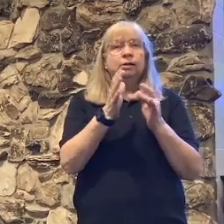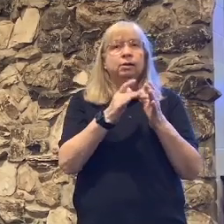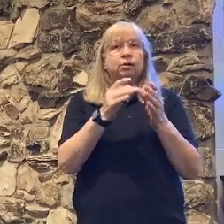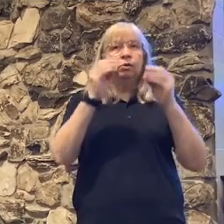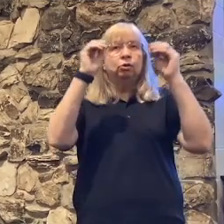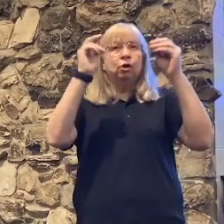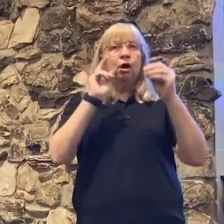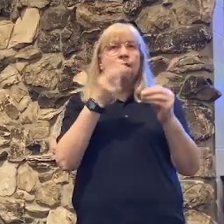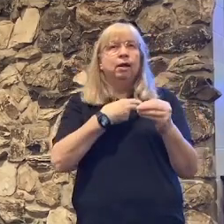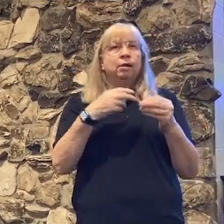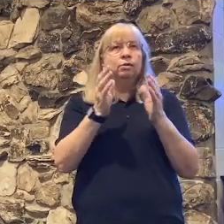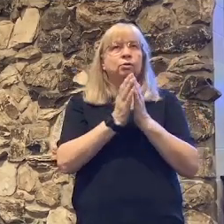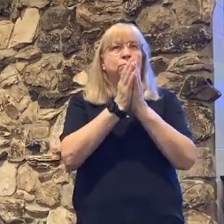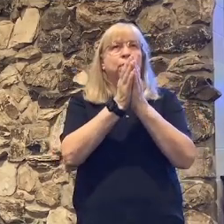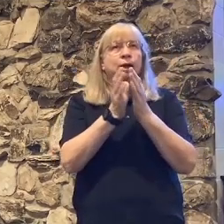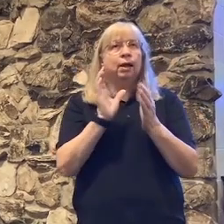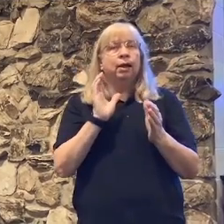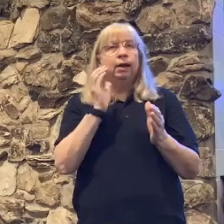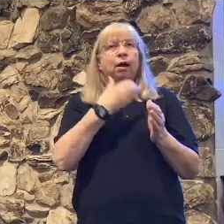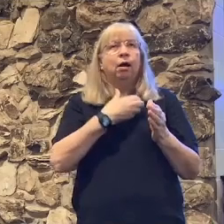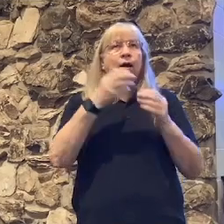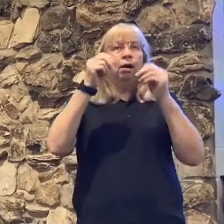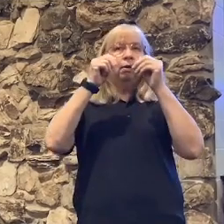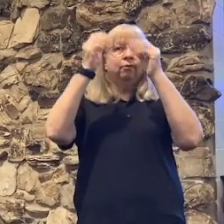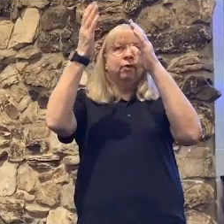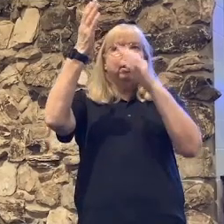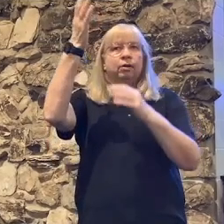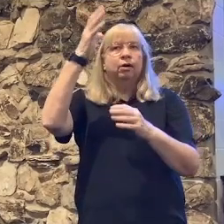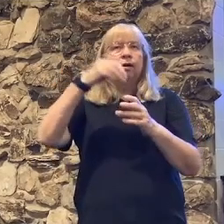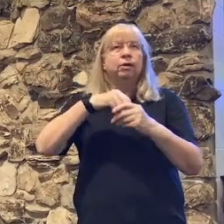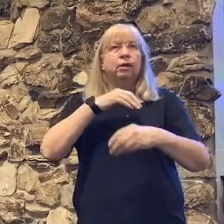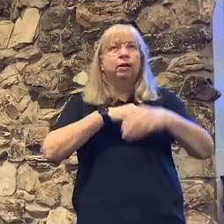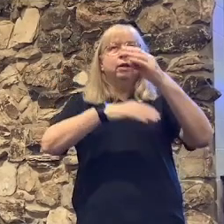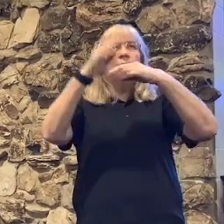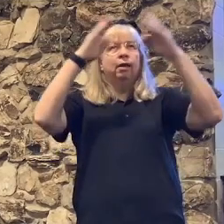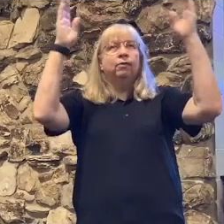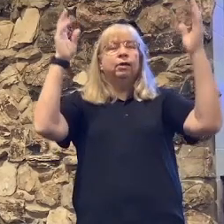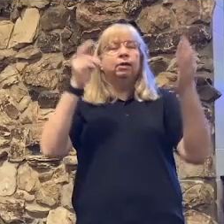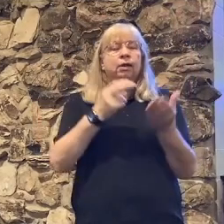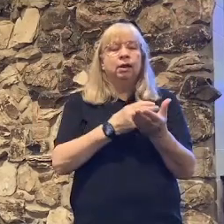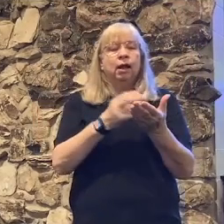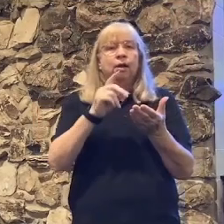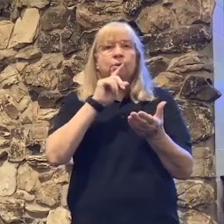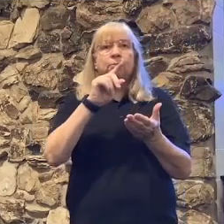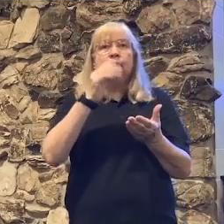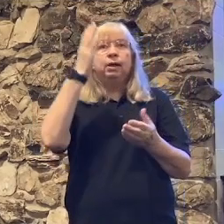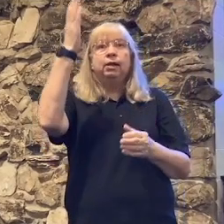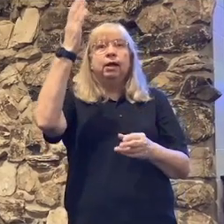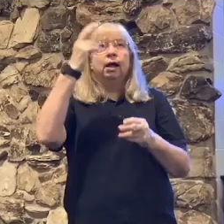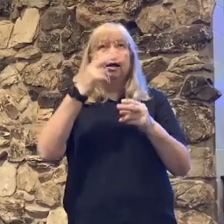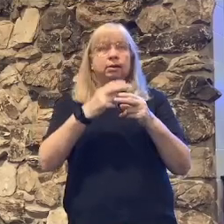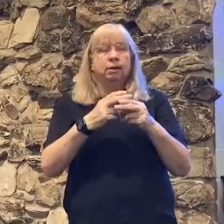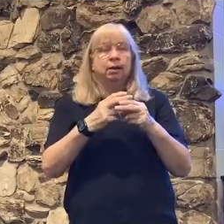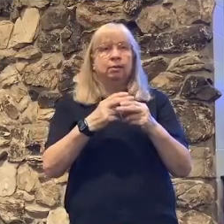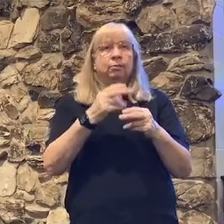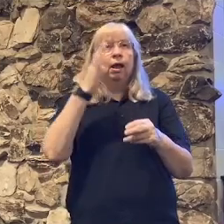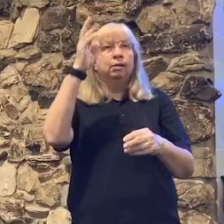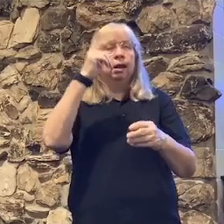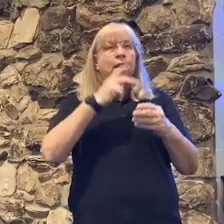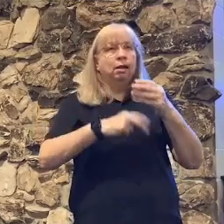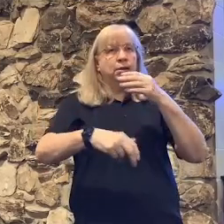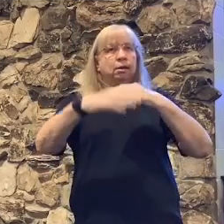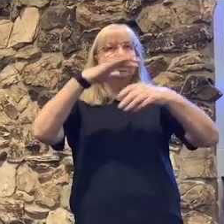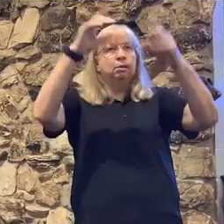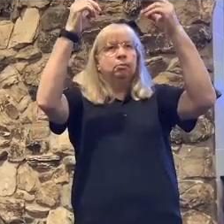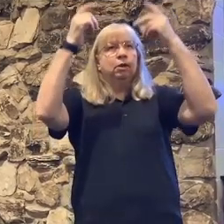pray. Our Father, who art in heaven, hallowed be thy name. Thy kingdom